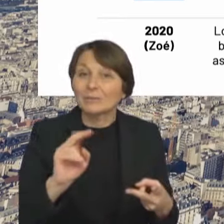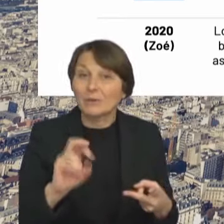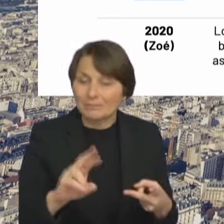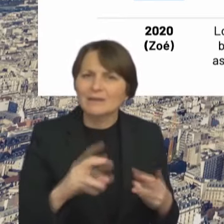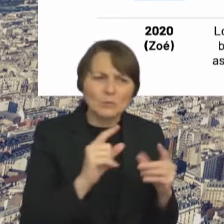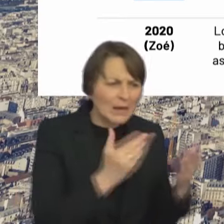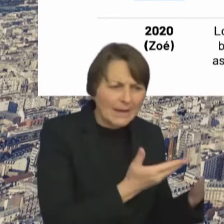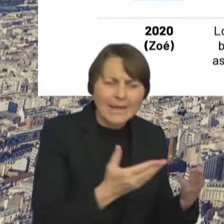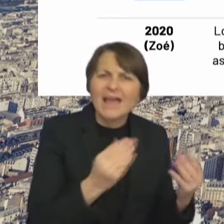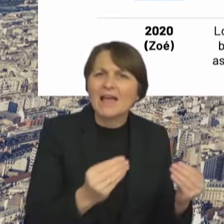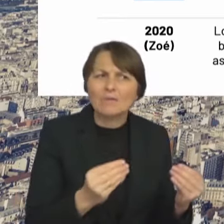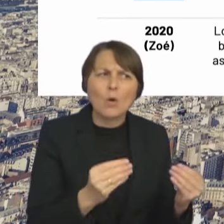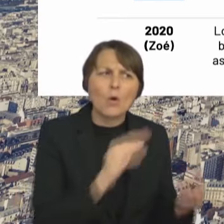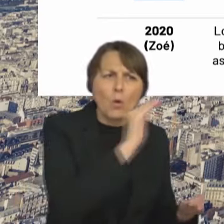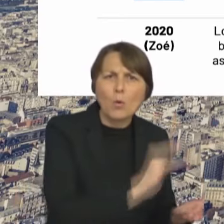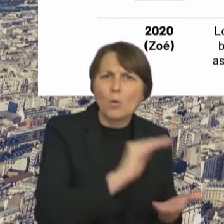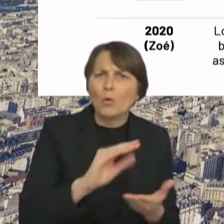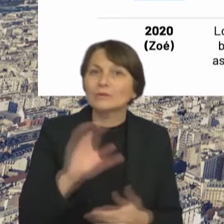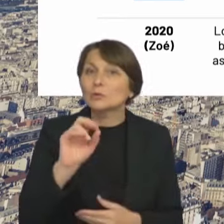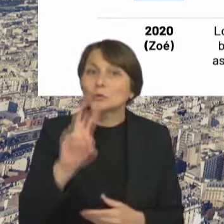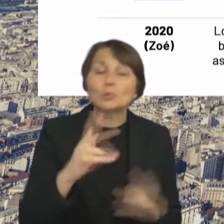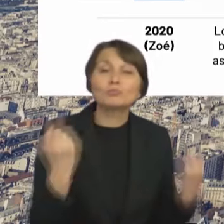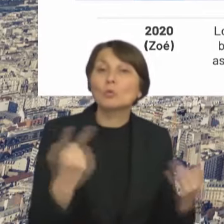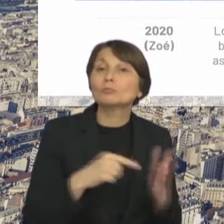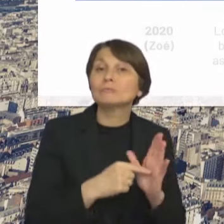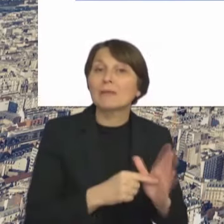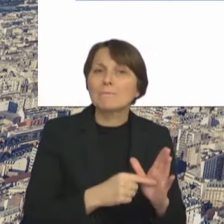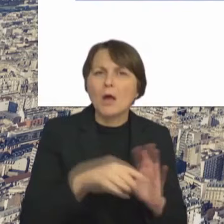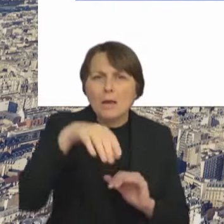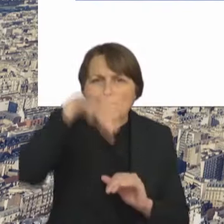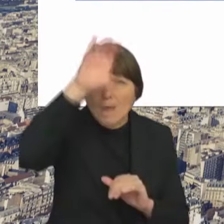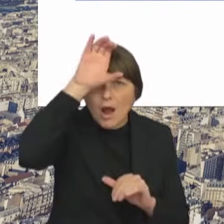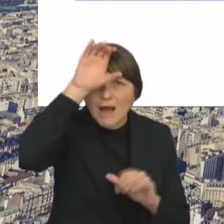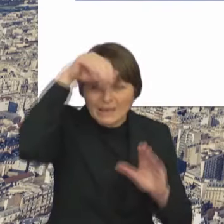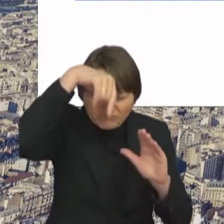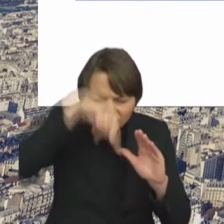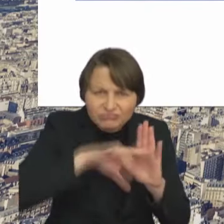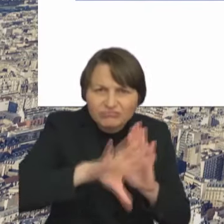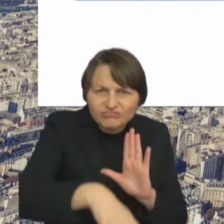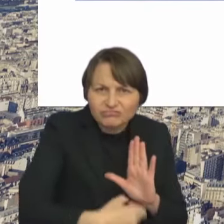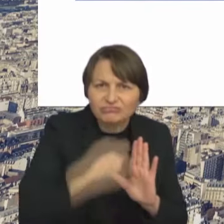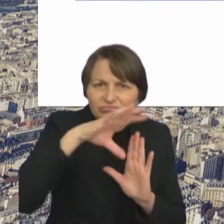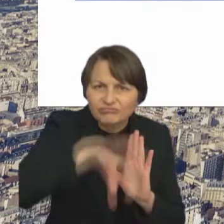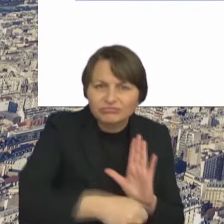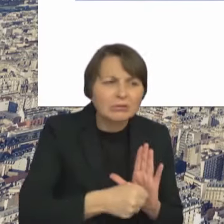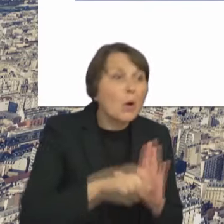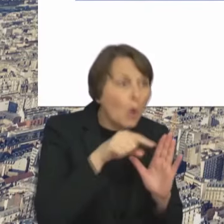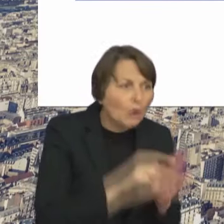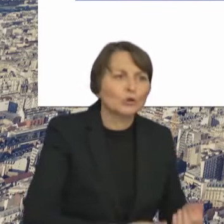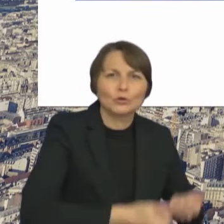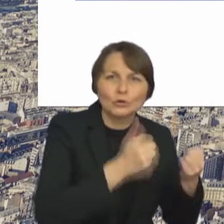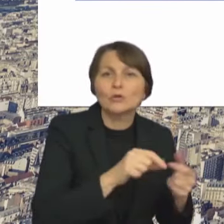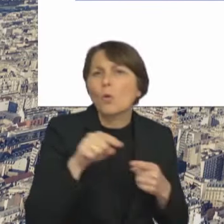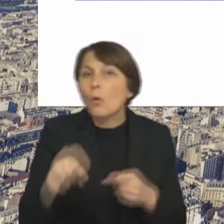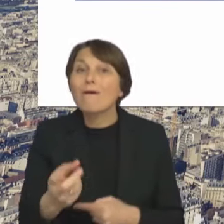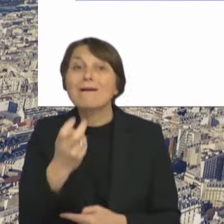from virtuous mining solutions or through the recycling of batteries that have reached their end of life. Because in